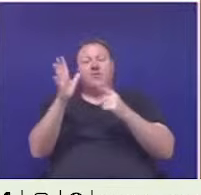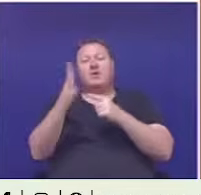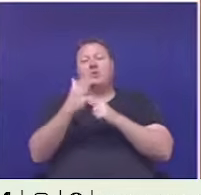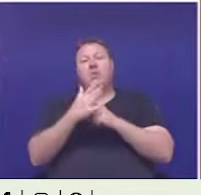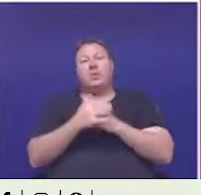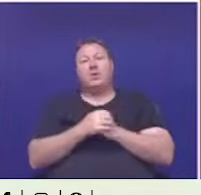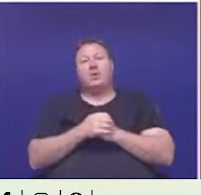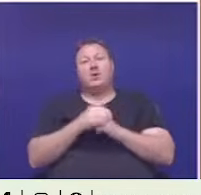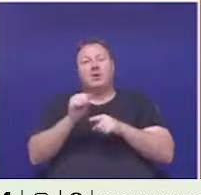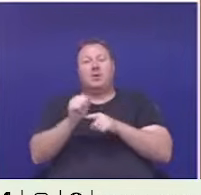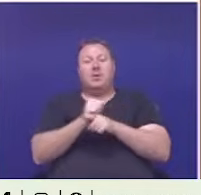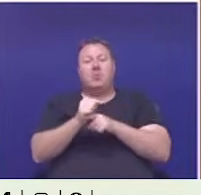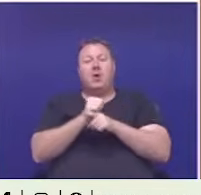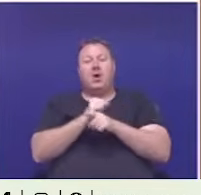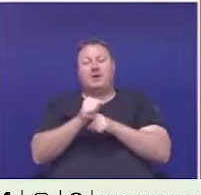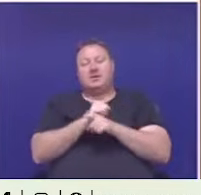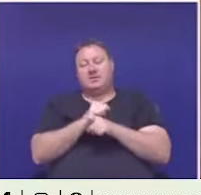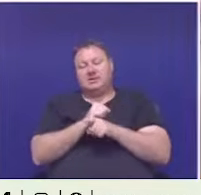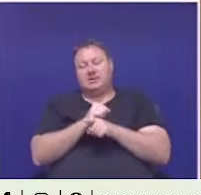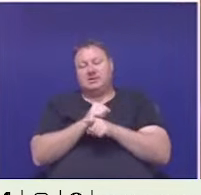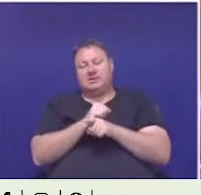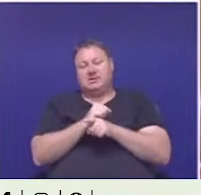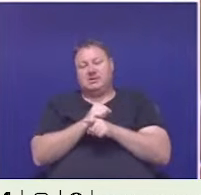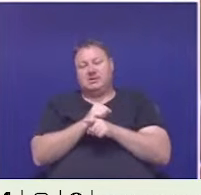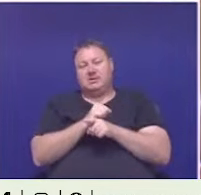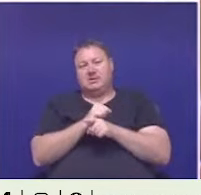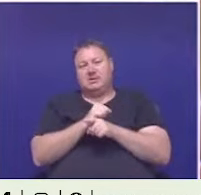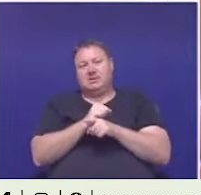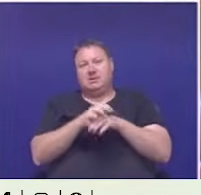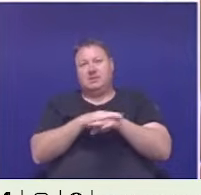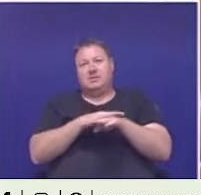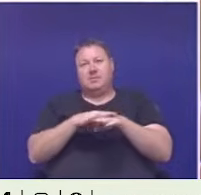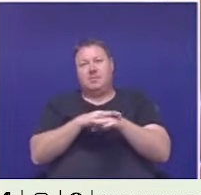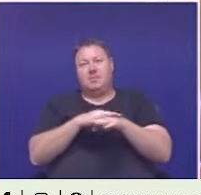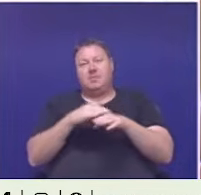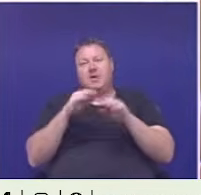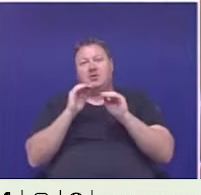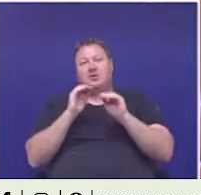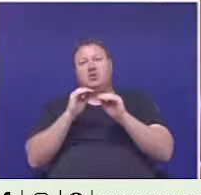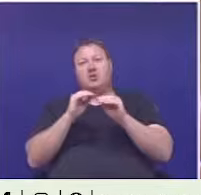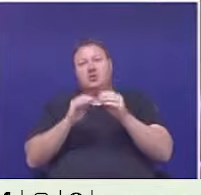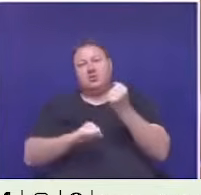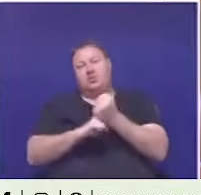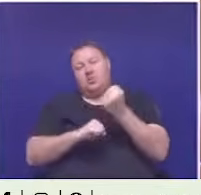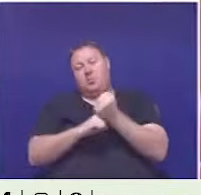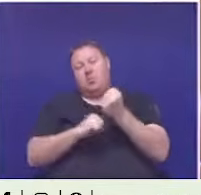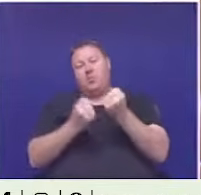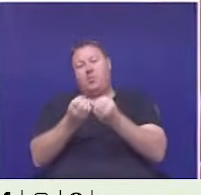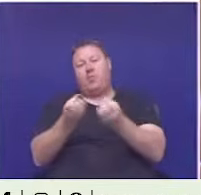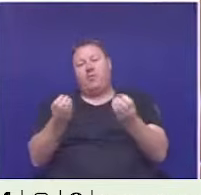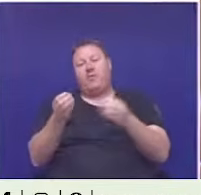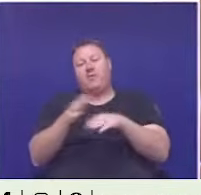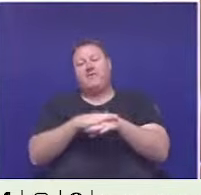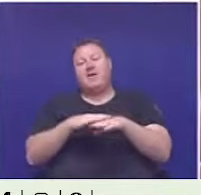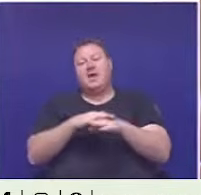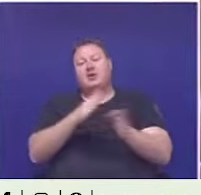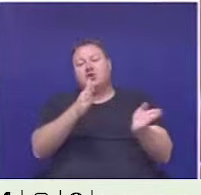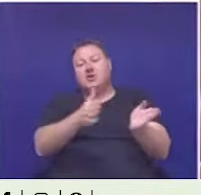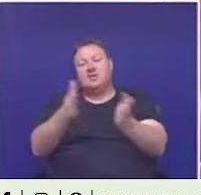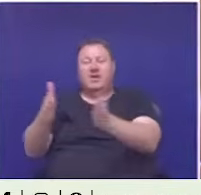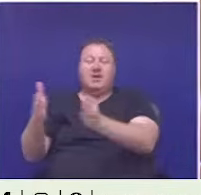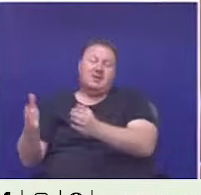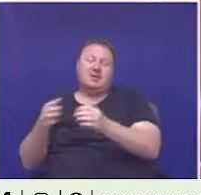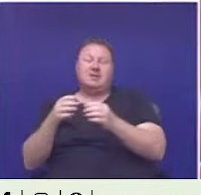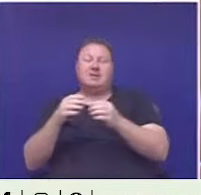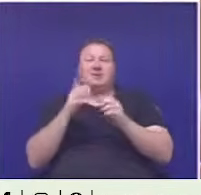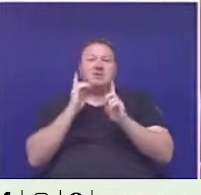practical classroom-based training, mentoring, and ongoing profession supports that has been provided for foundation phase teachers?